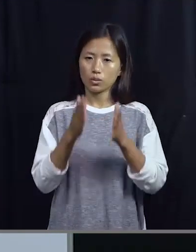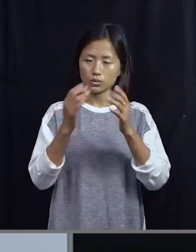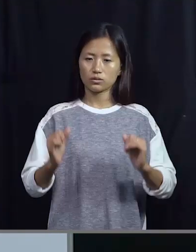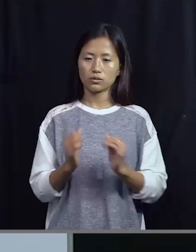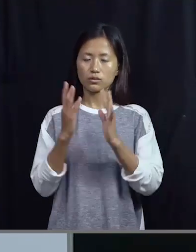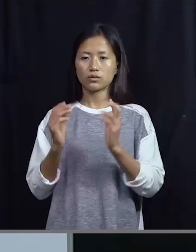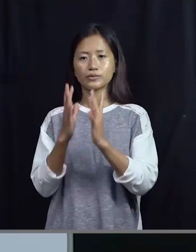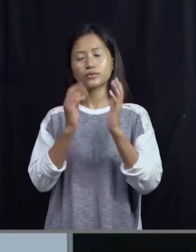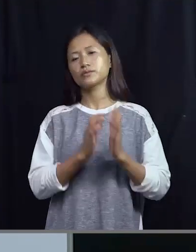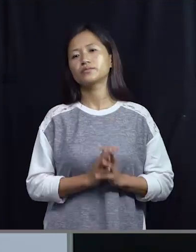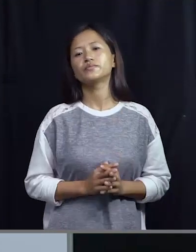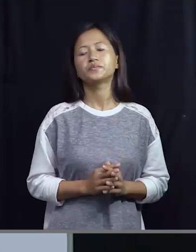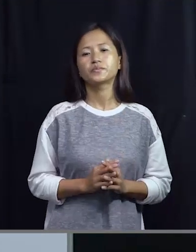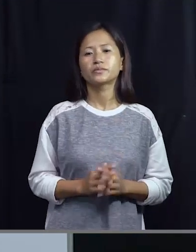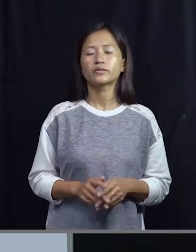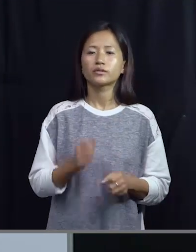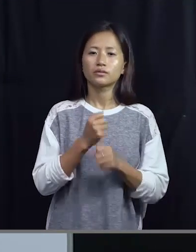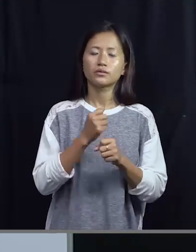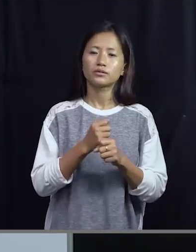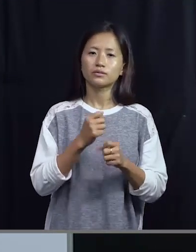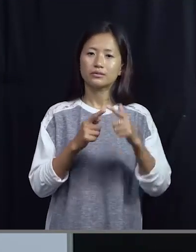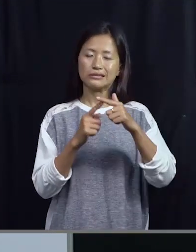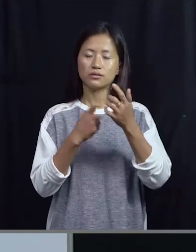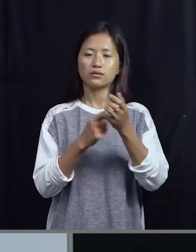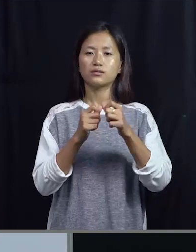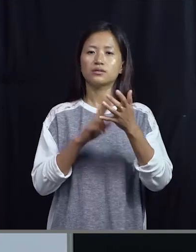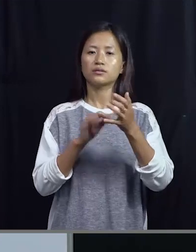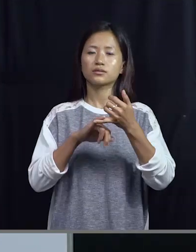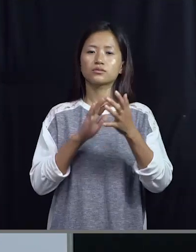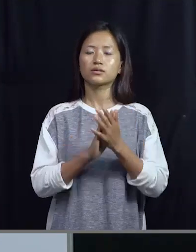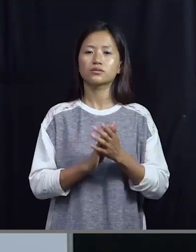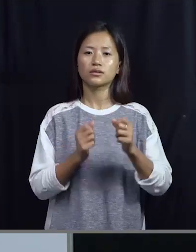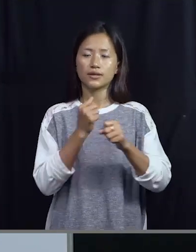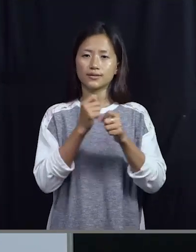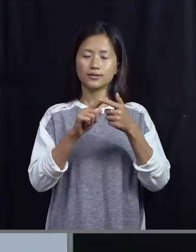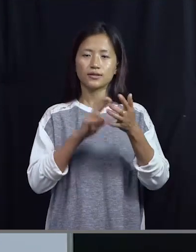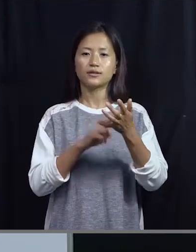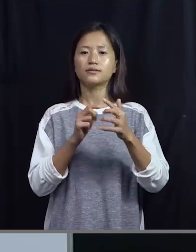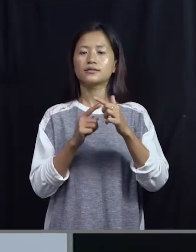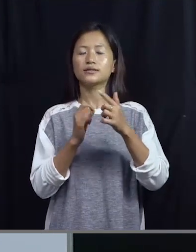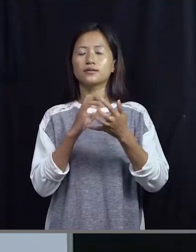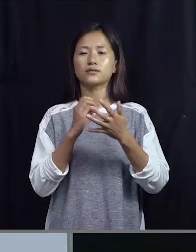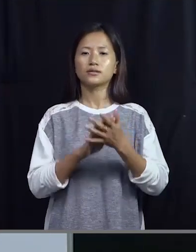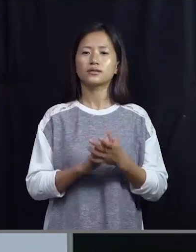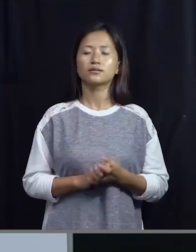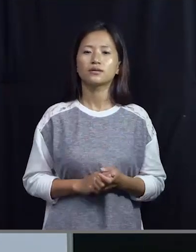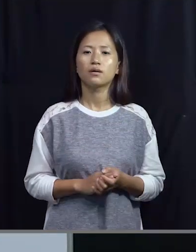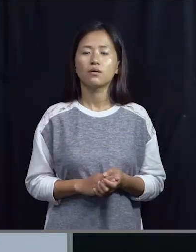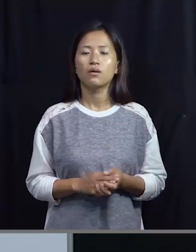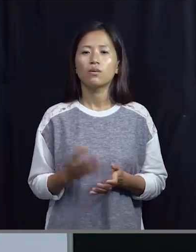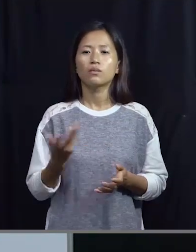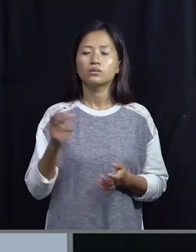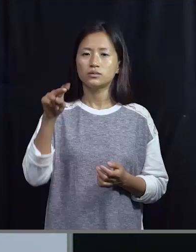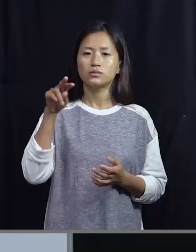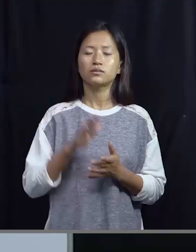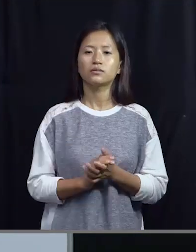Another example is transgenic crop plant resistant to herbicides. What do you mean by that?